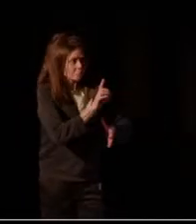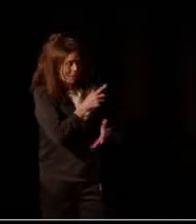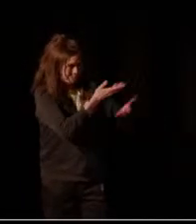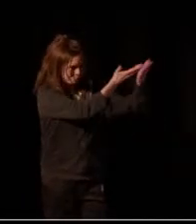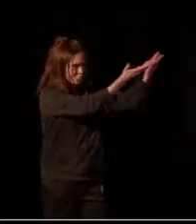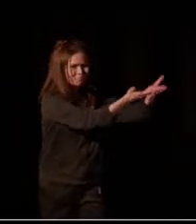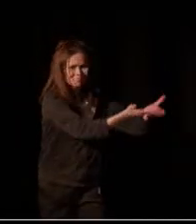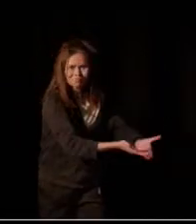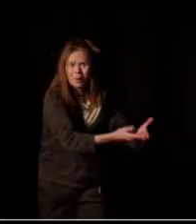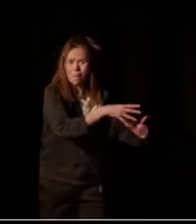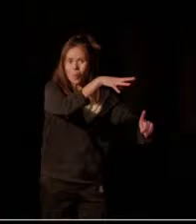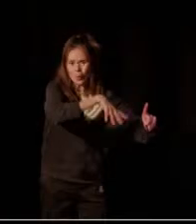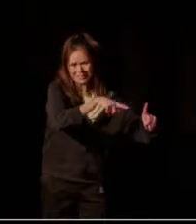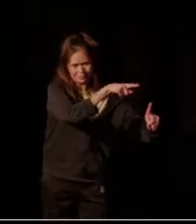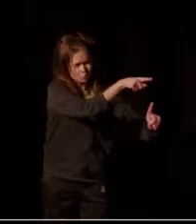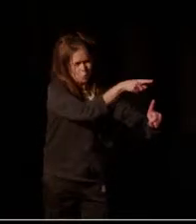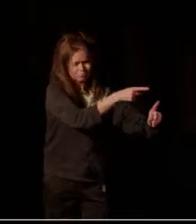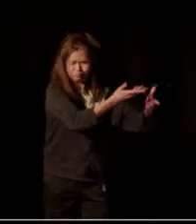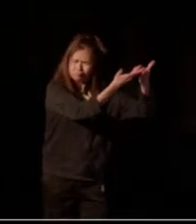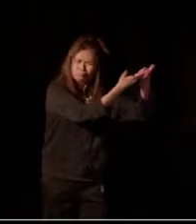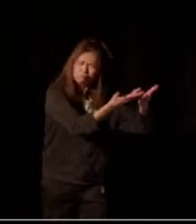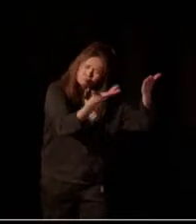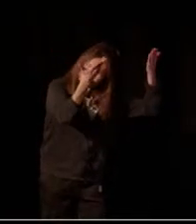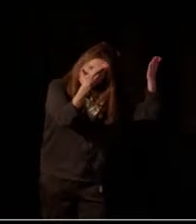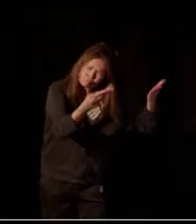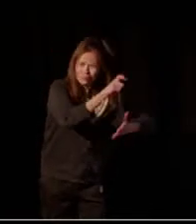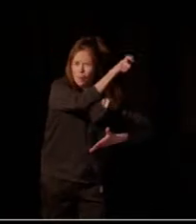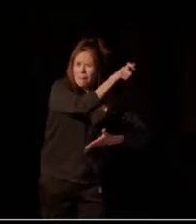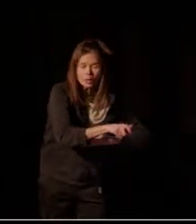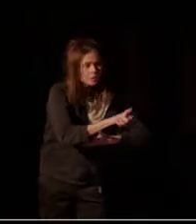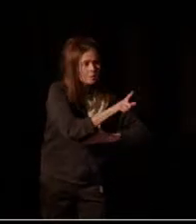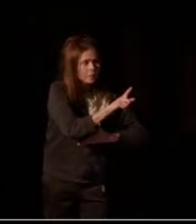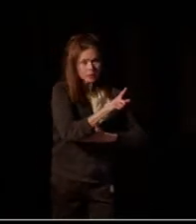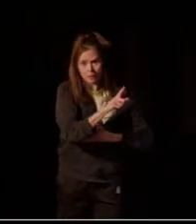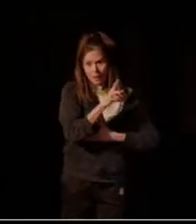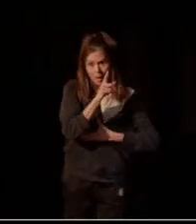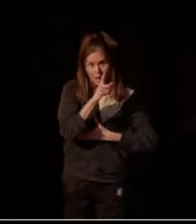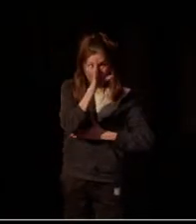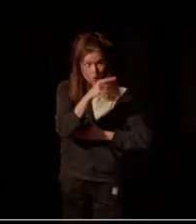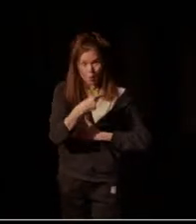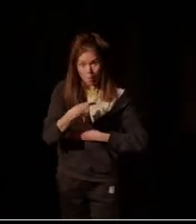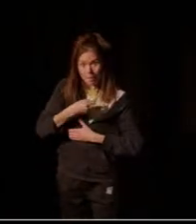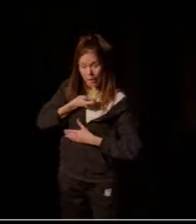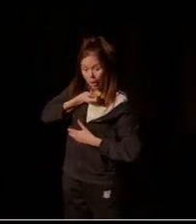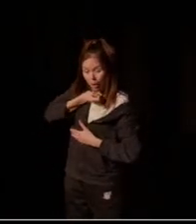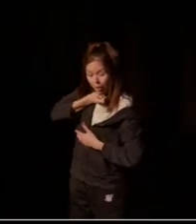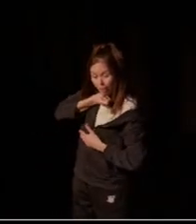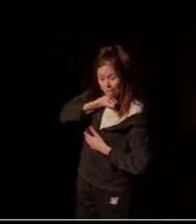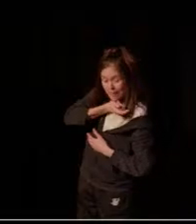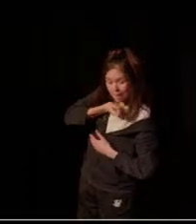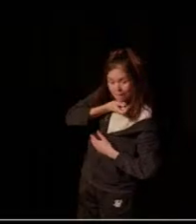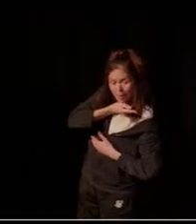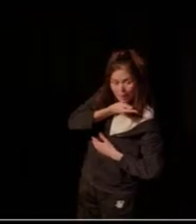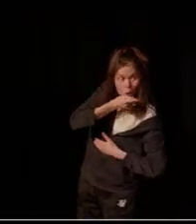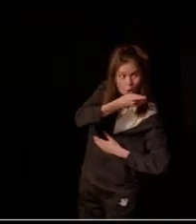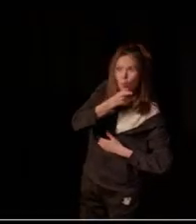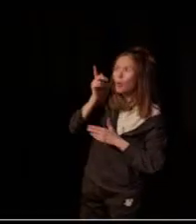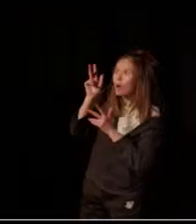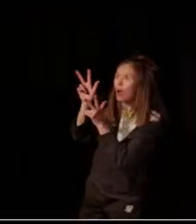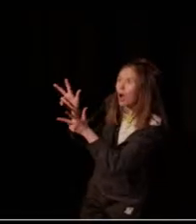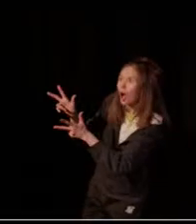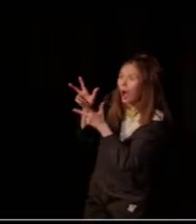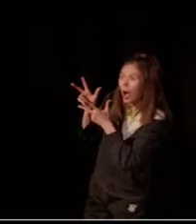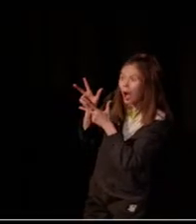think honourable, but my advice must be as swiftly followed as I mean to deliver it up, or else you